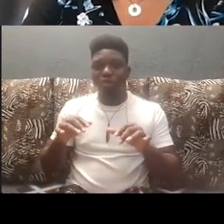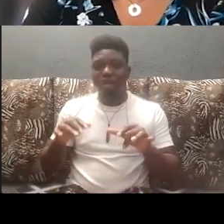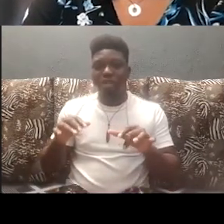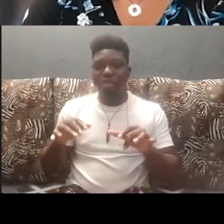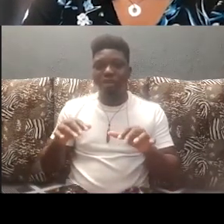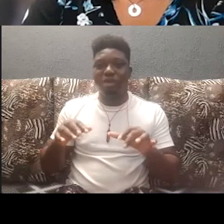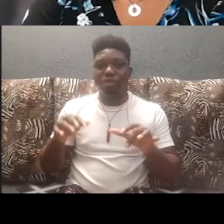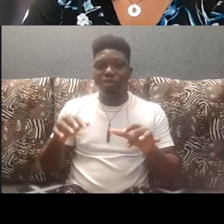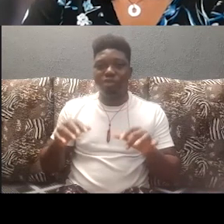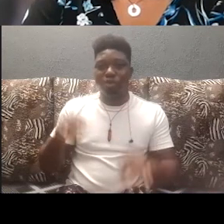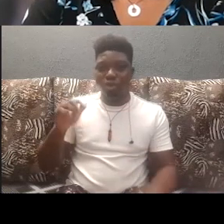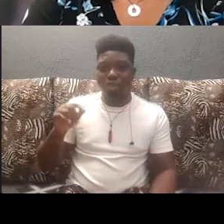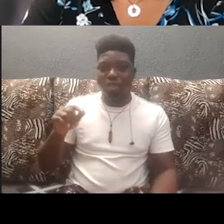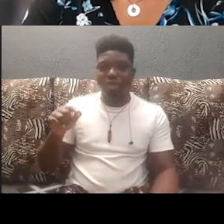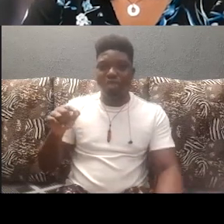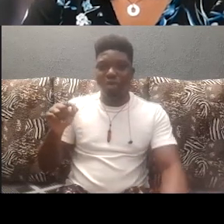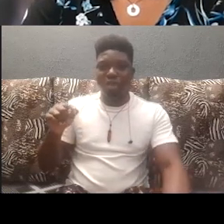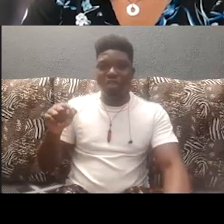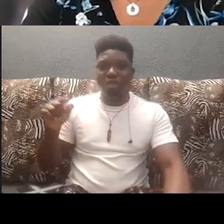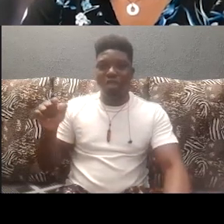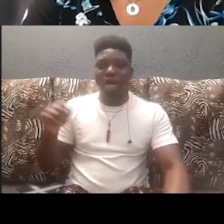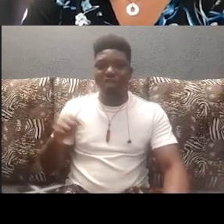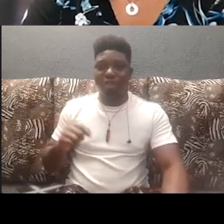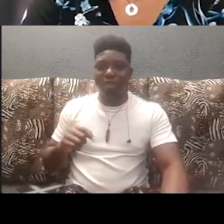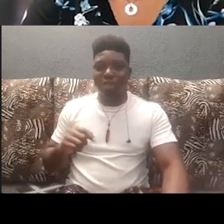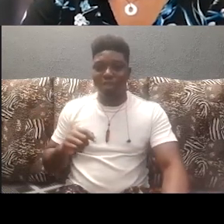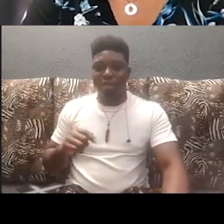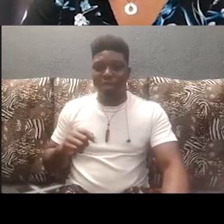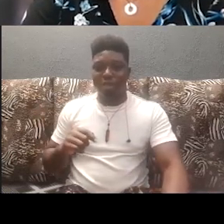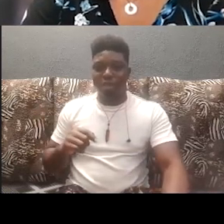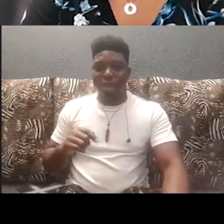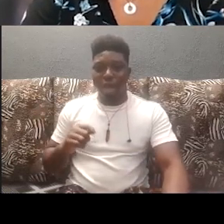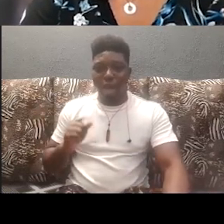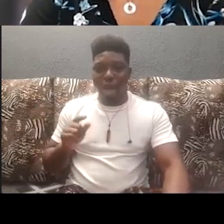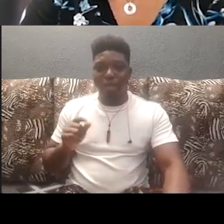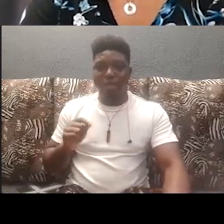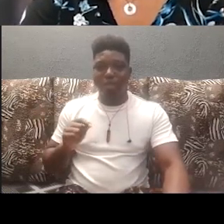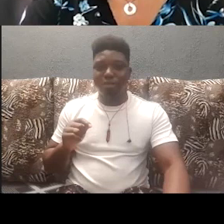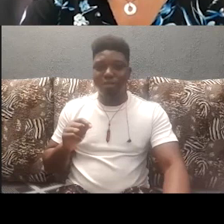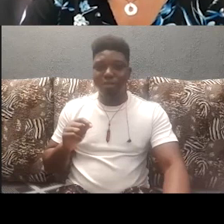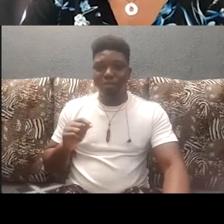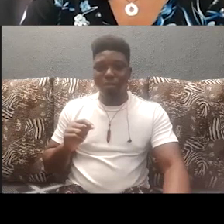find yourself you are unable to do, you are disabled in that aspect. And